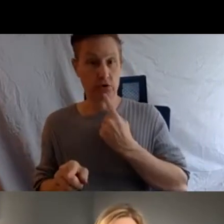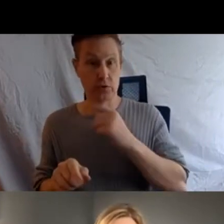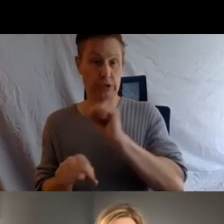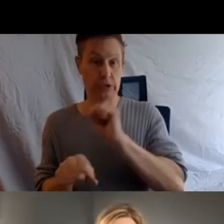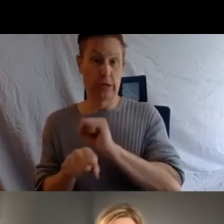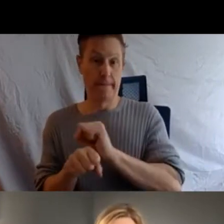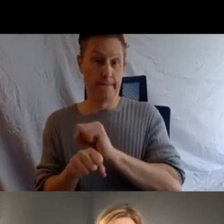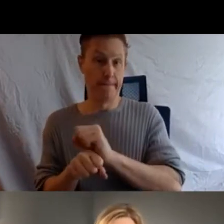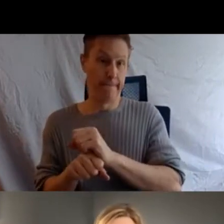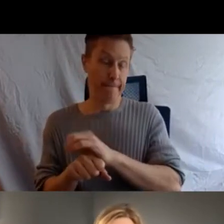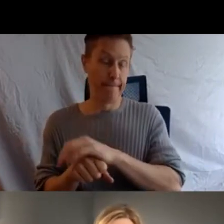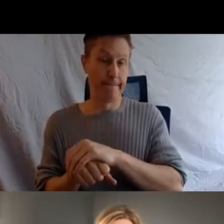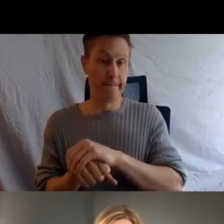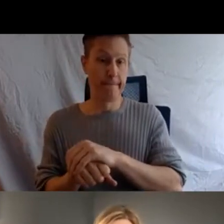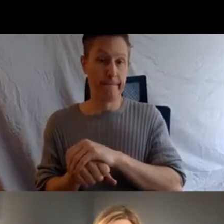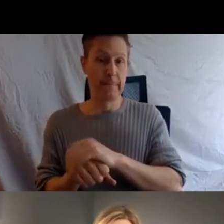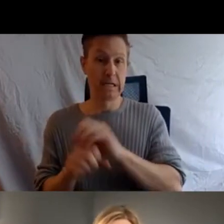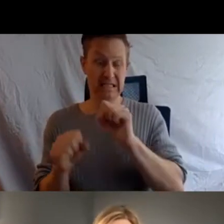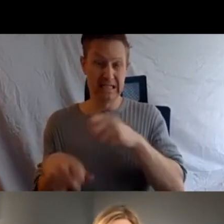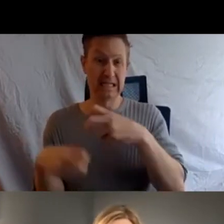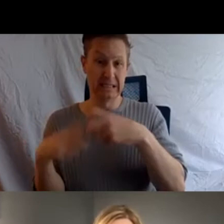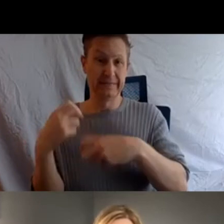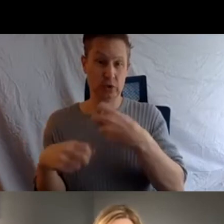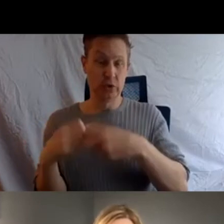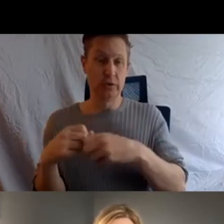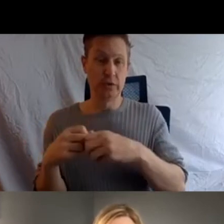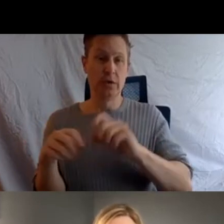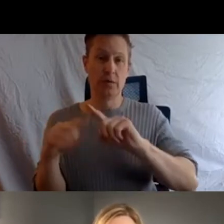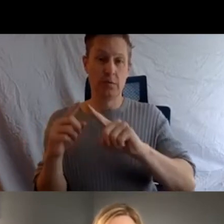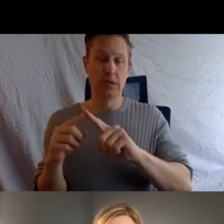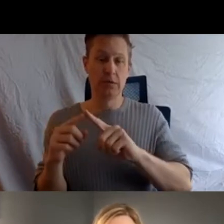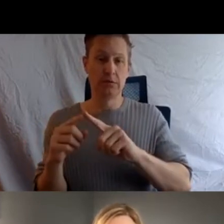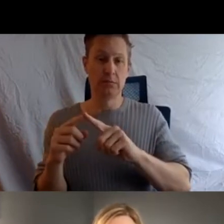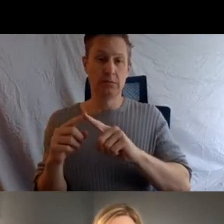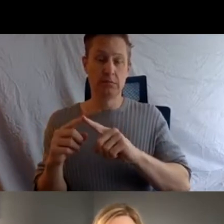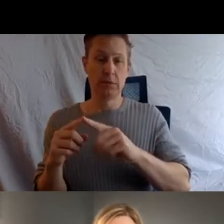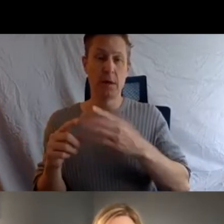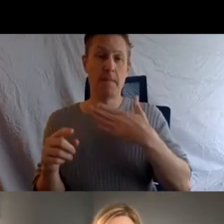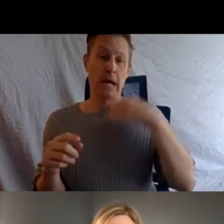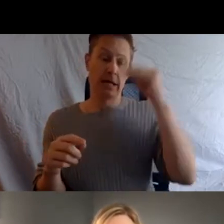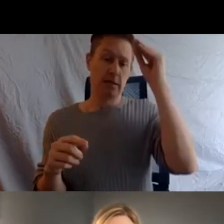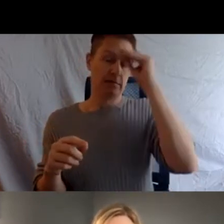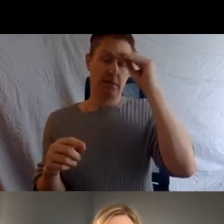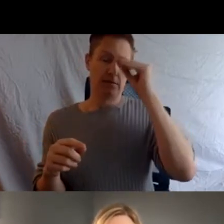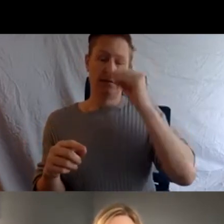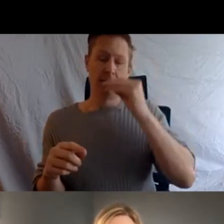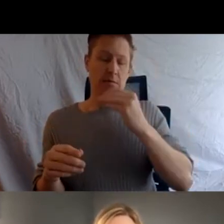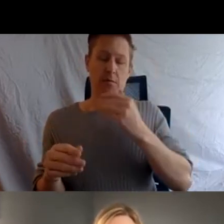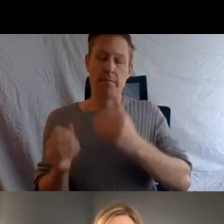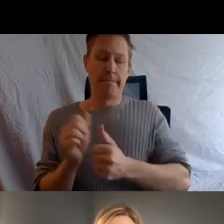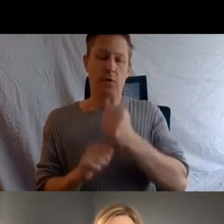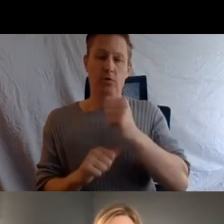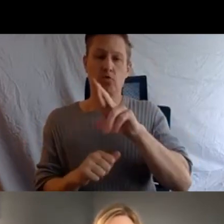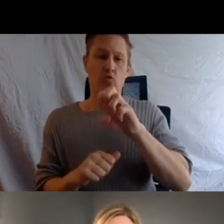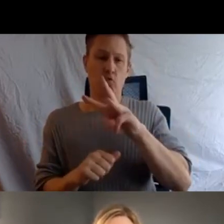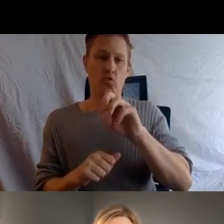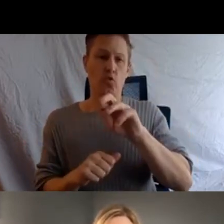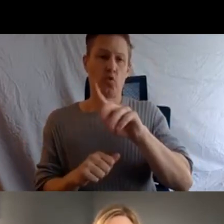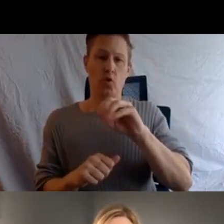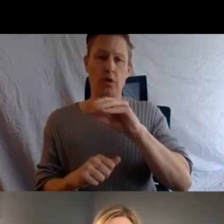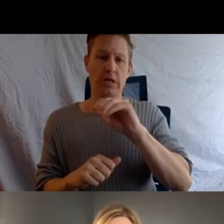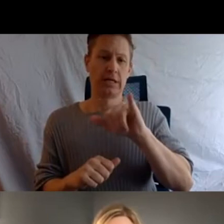job. So it can be difficult, but at the end of the day, it's in my opinion, one of the most rewarding and fun jobs in the